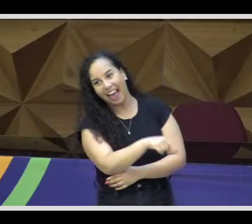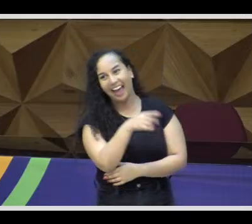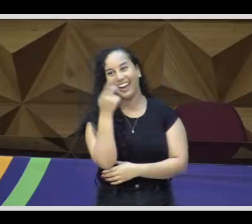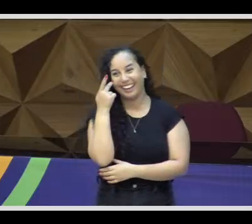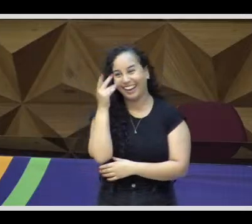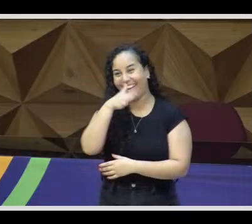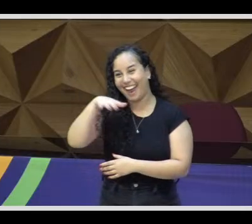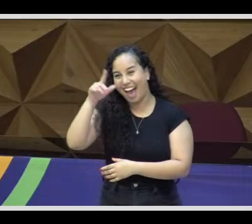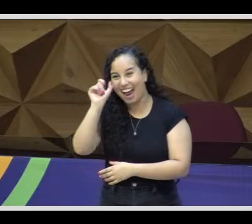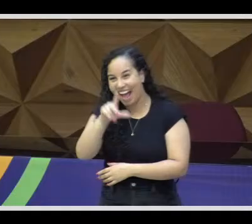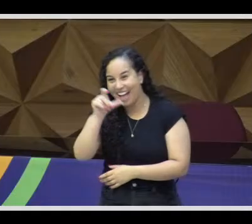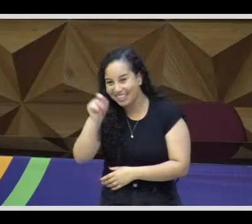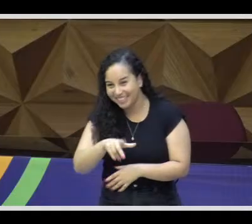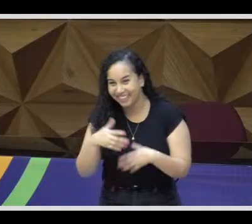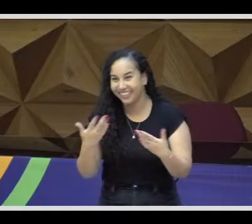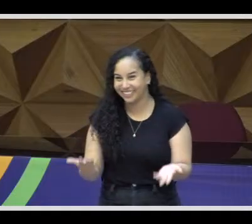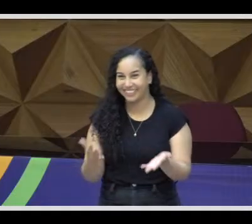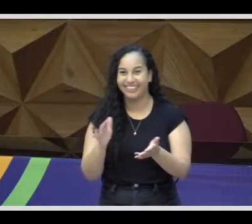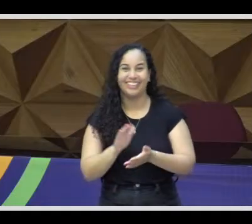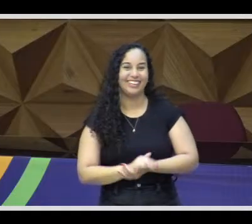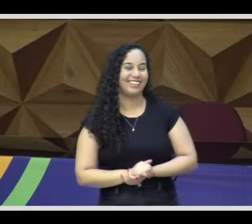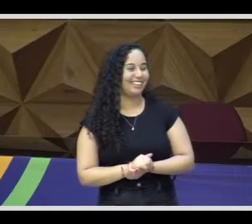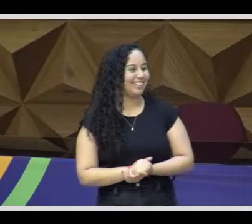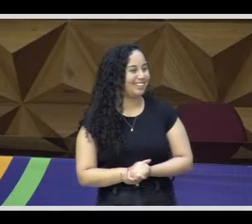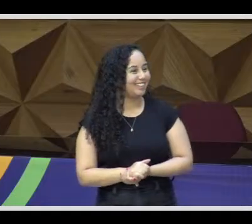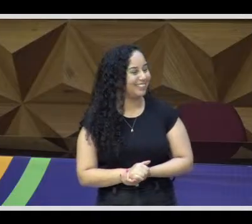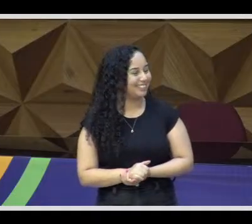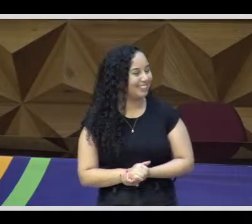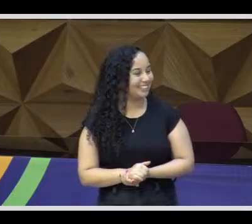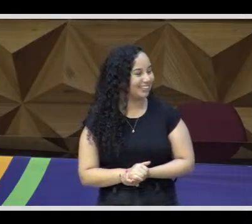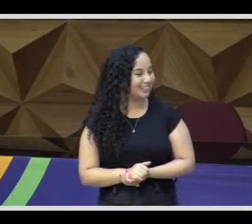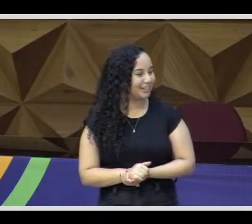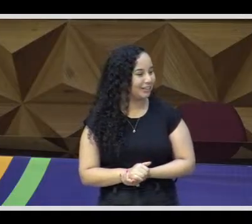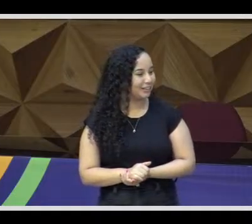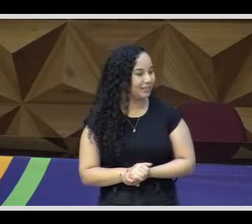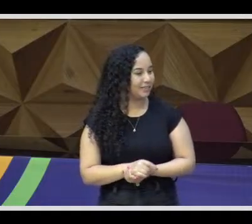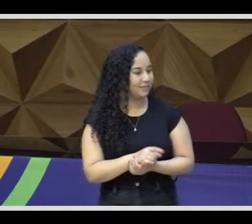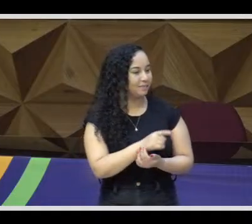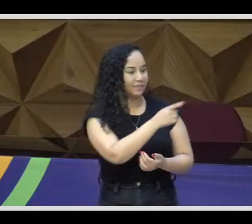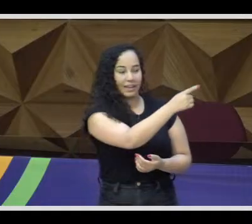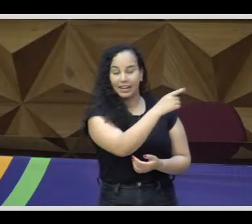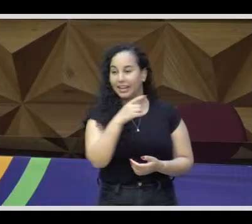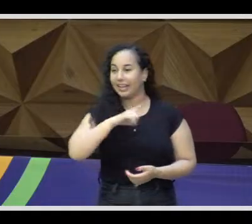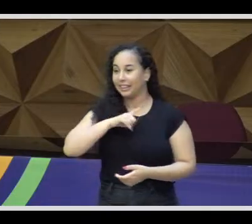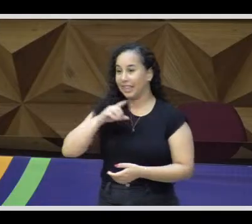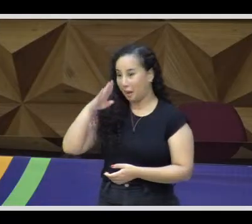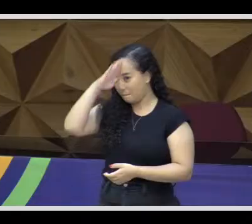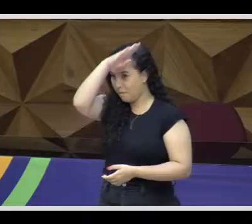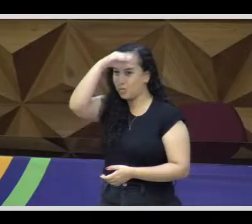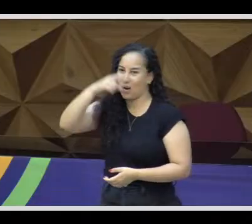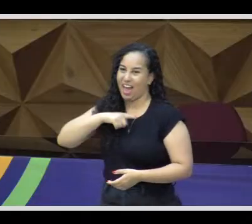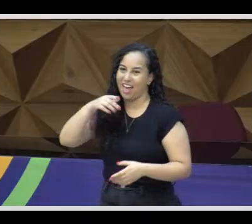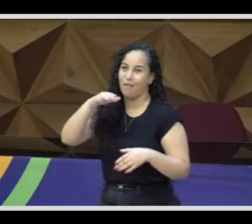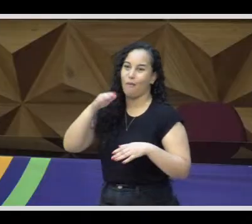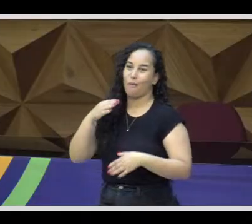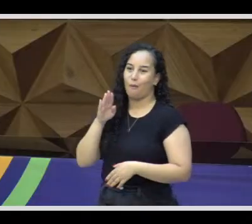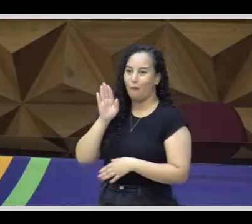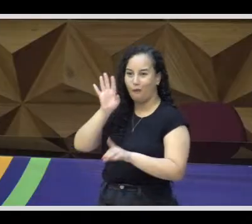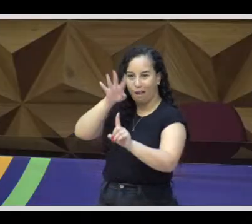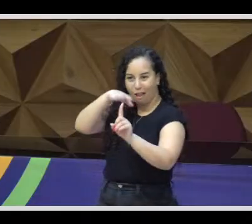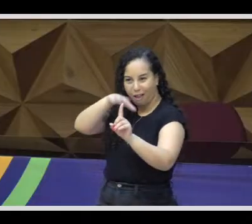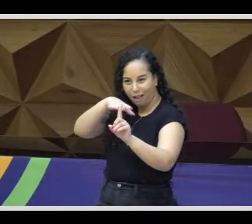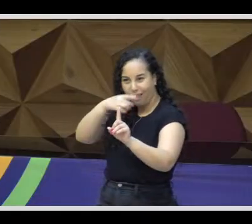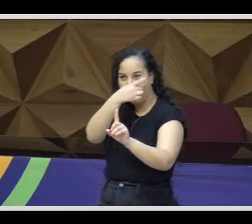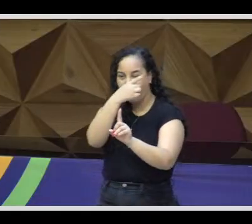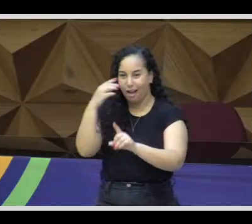that's the right place to have lunch, right? Right here, that's the best place to find Bolsonaristas in São Paulo. If you prefer to